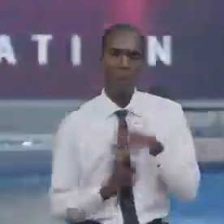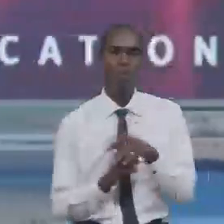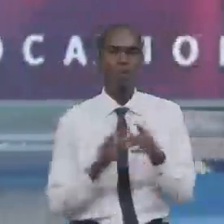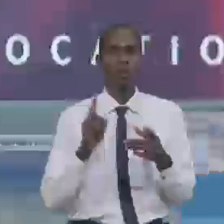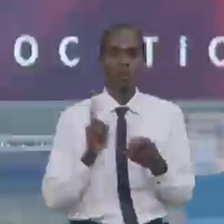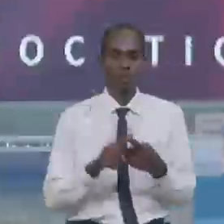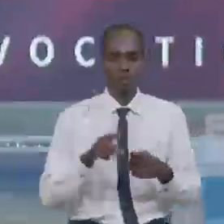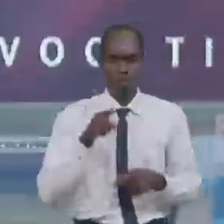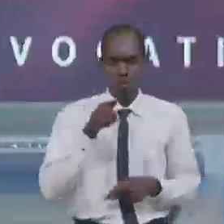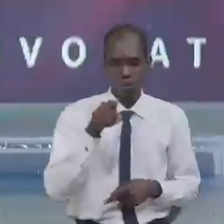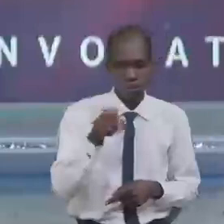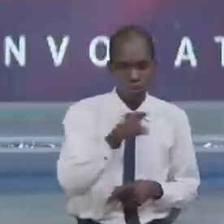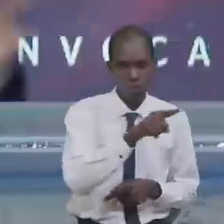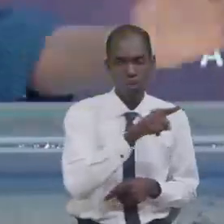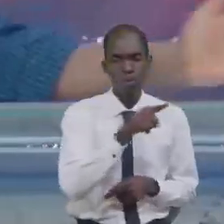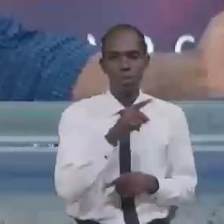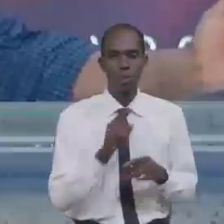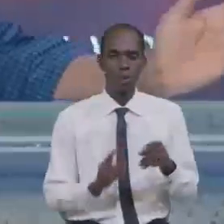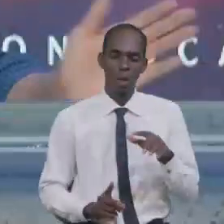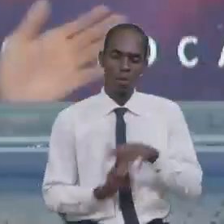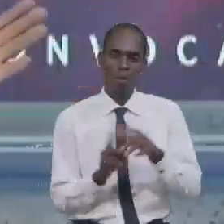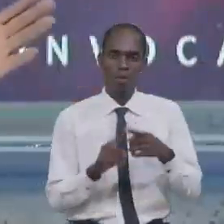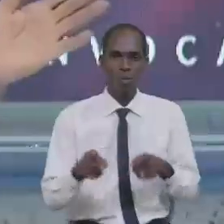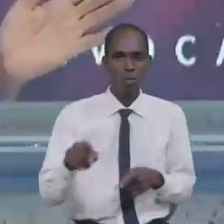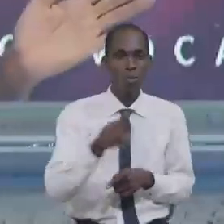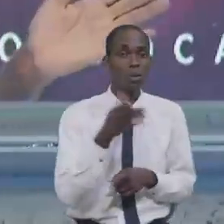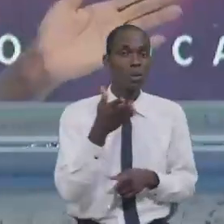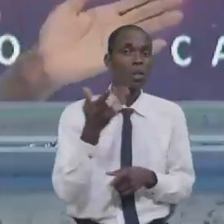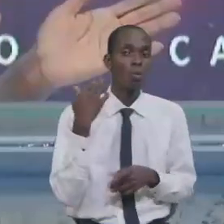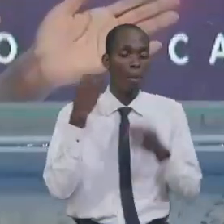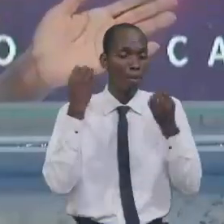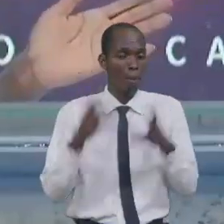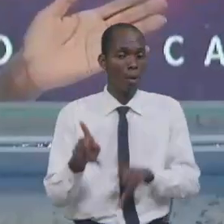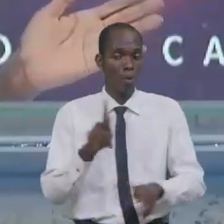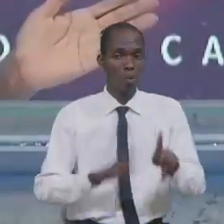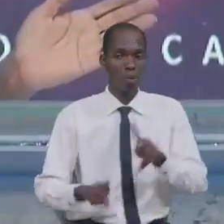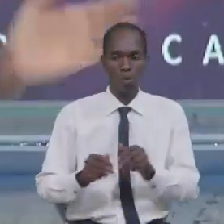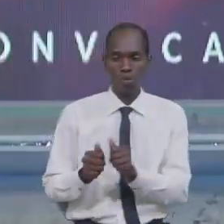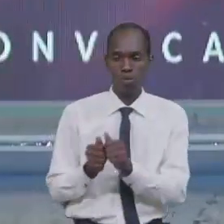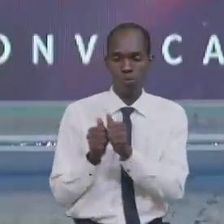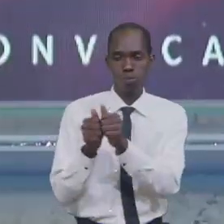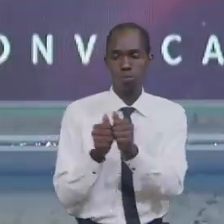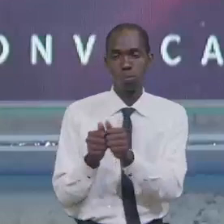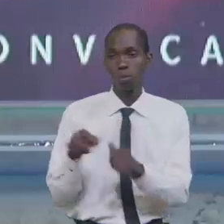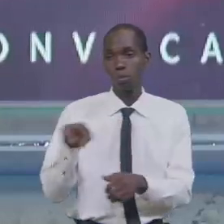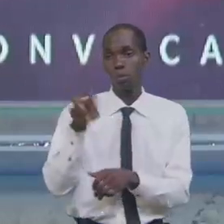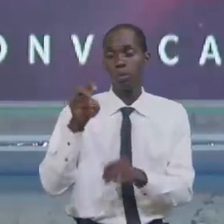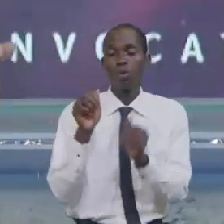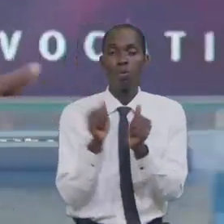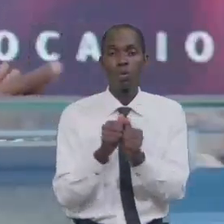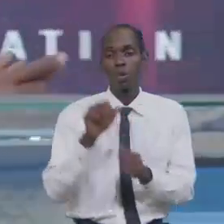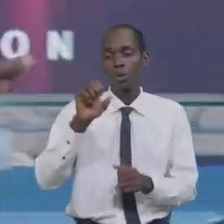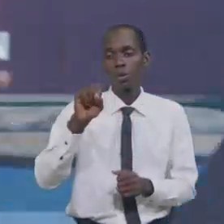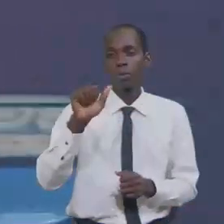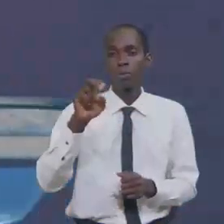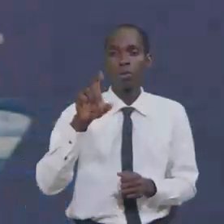thee. Unto thee. There were many people traveling with Saul of Tarsus that day. But